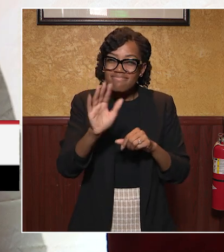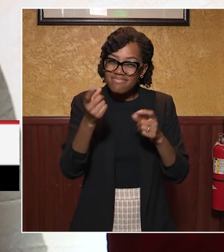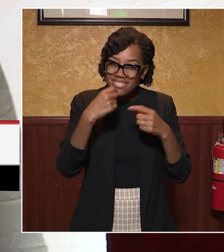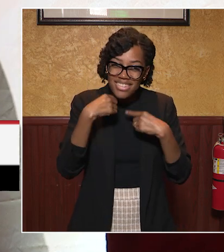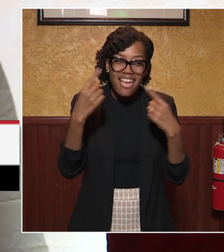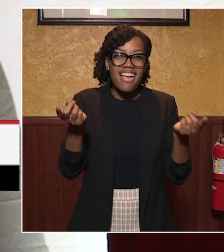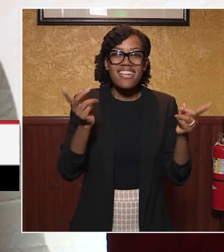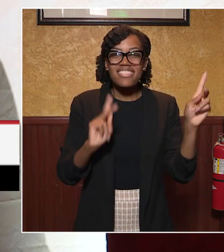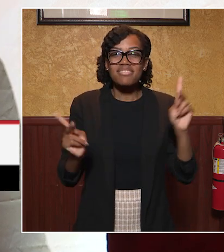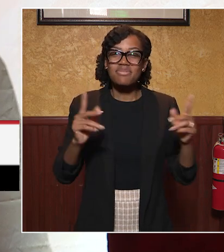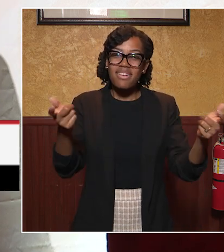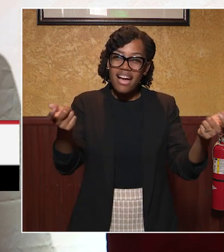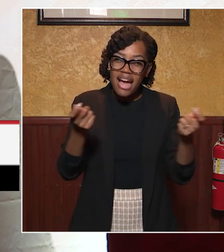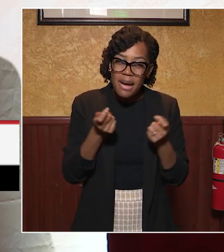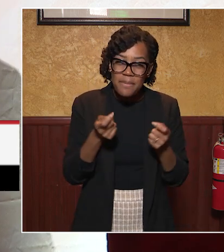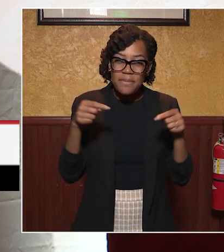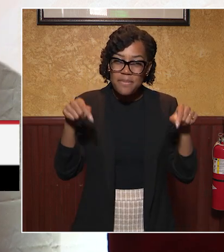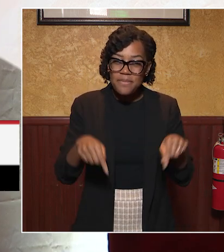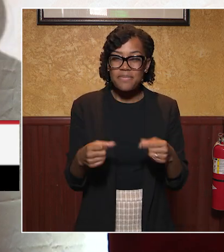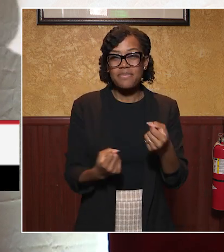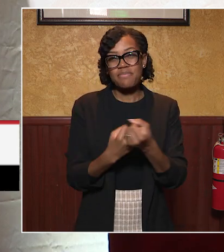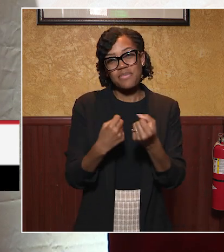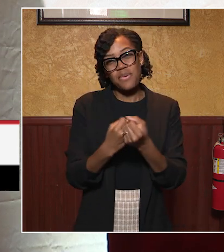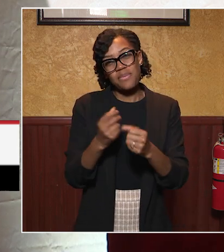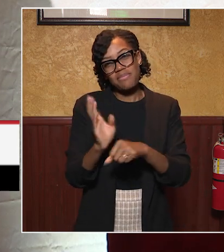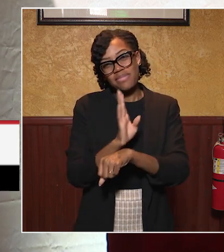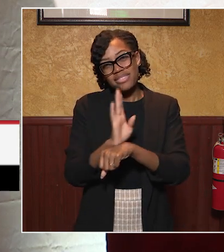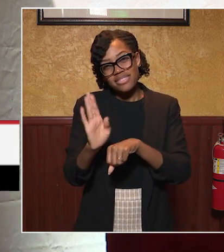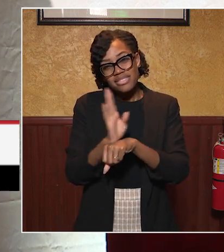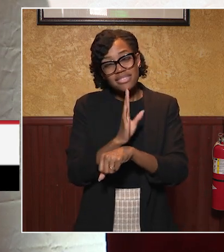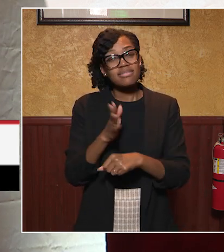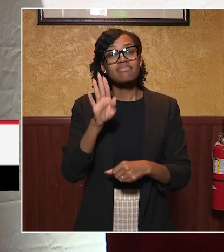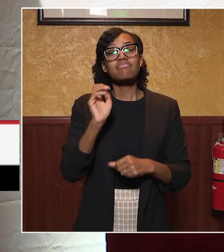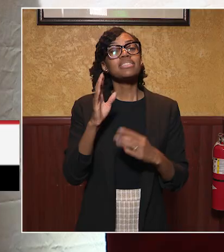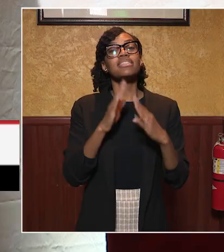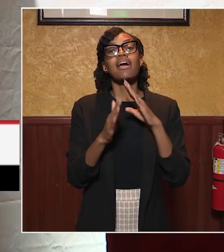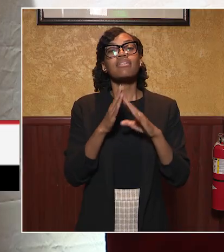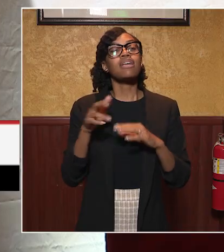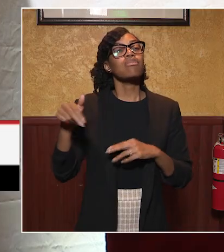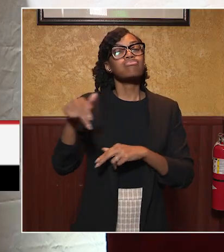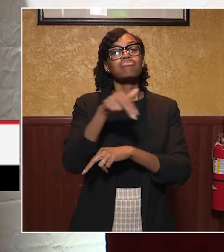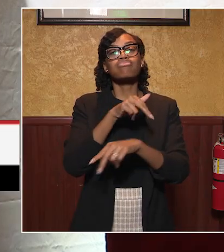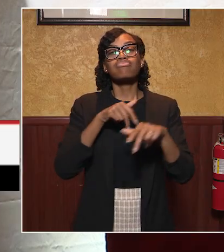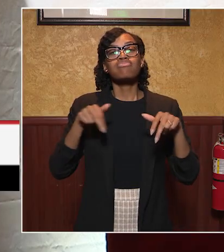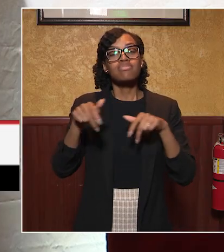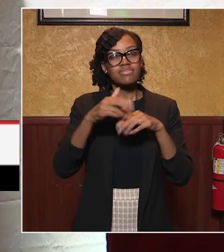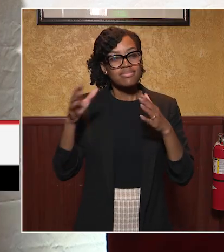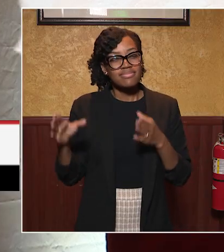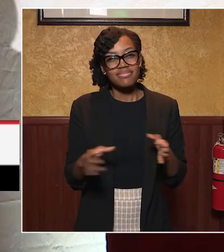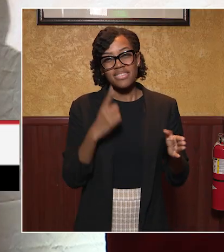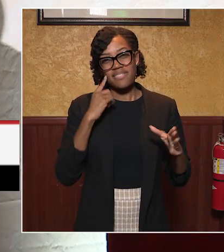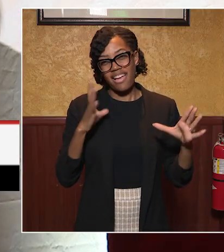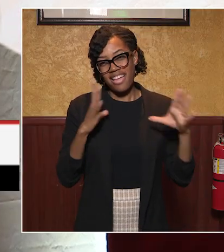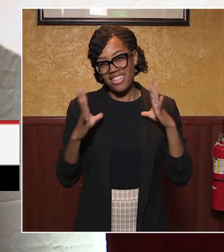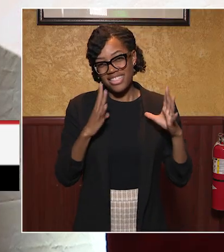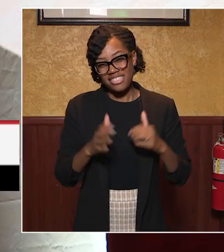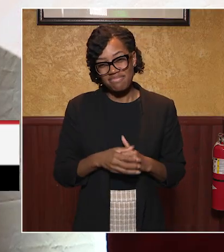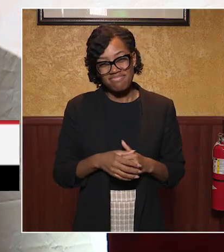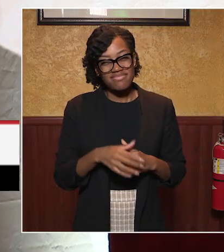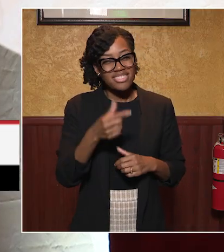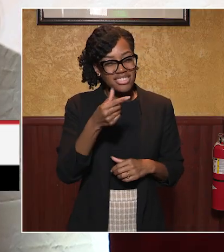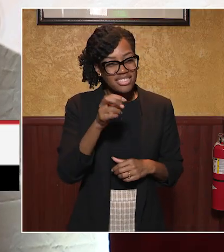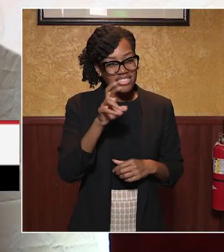of people to come, support a business, be downtown, and get ready for the holidays. So Jaron, I